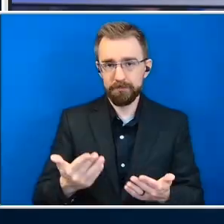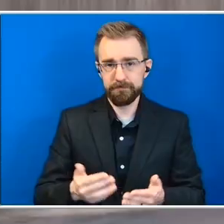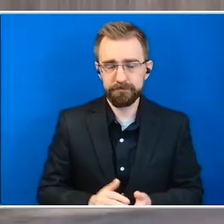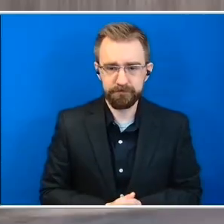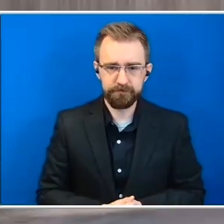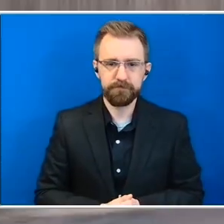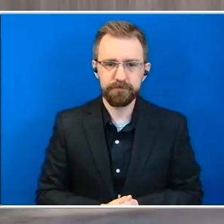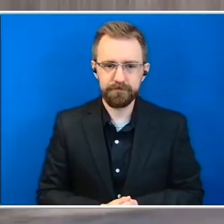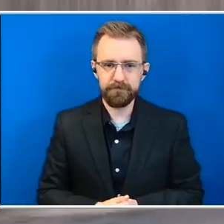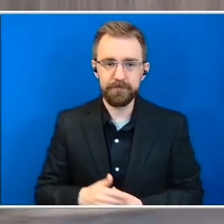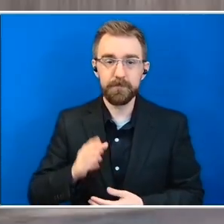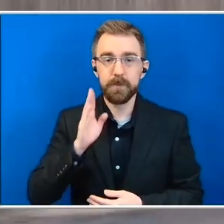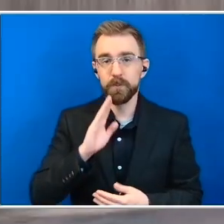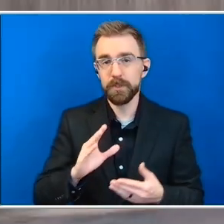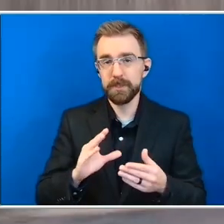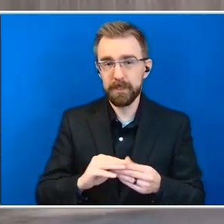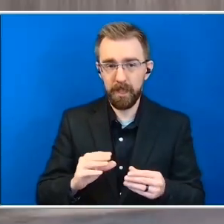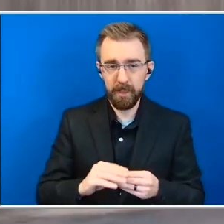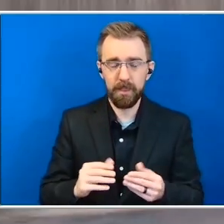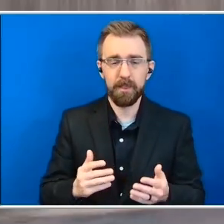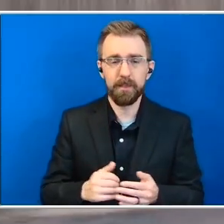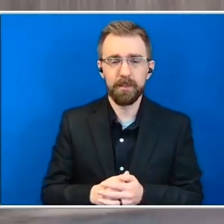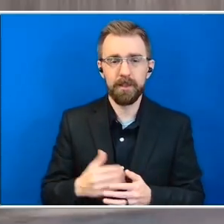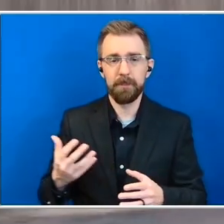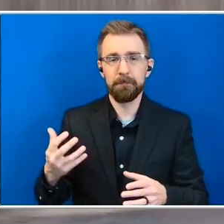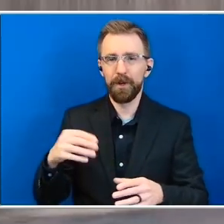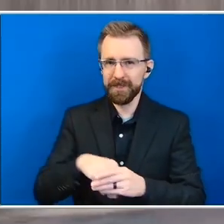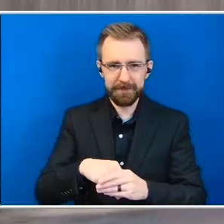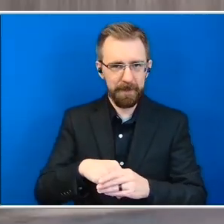I would say participate.